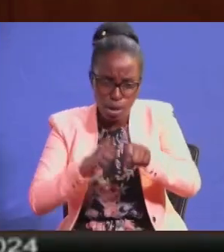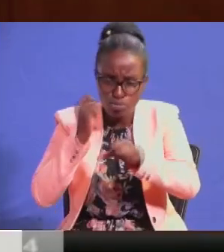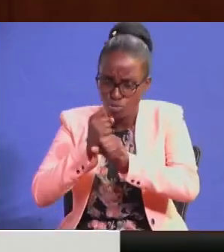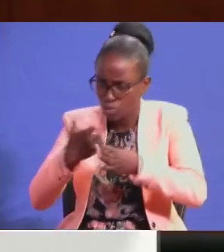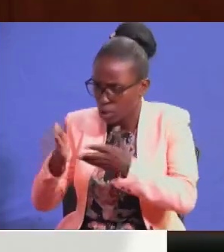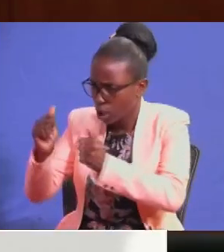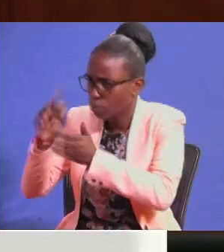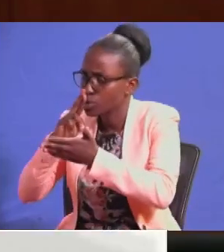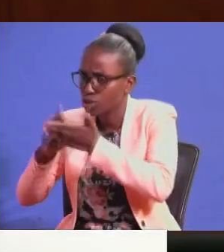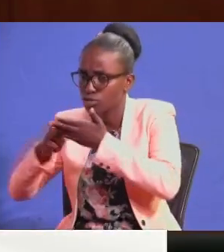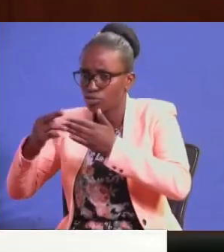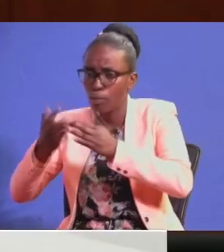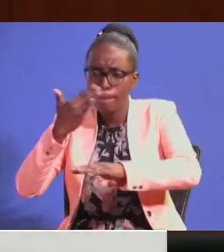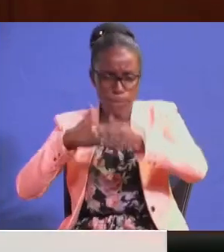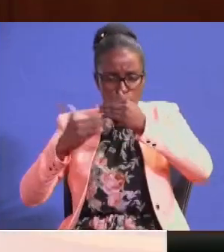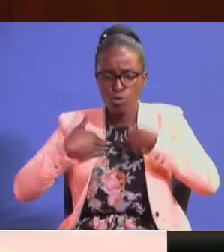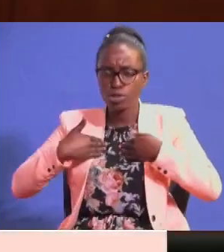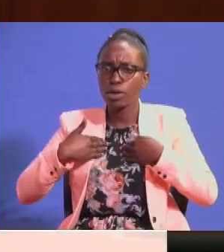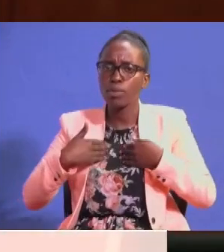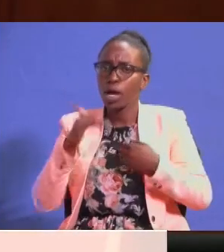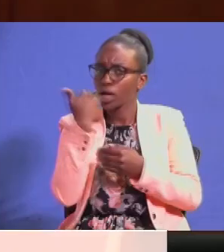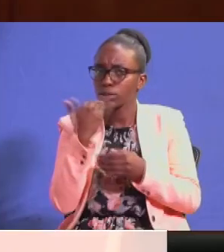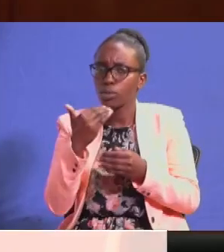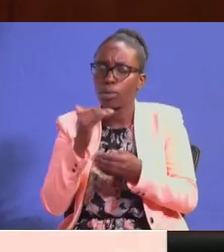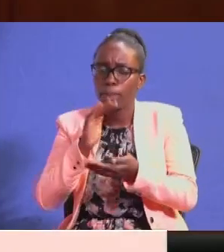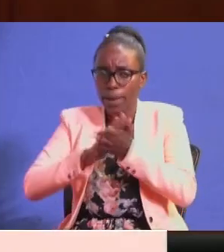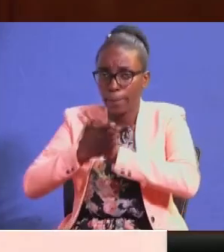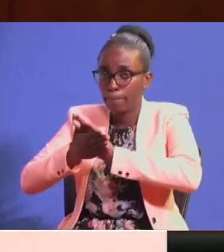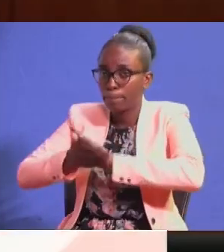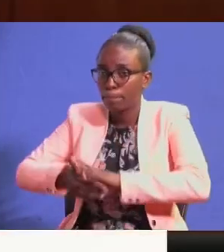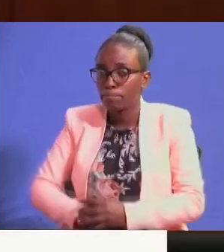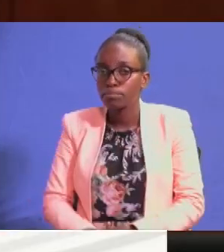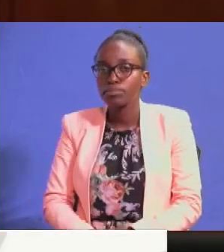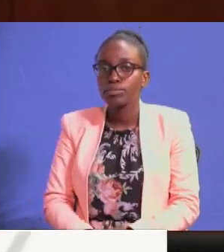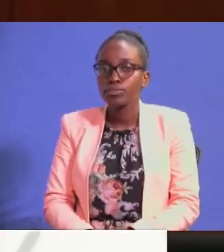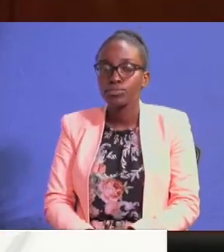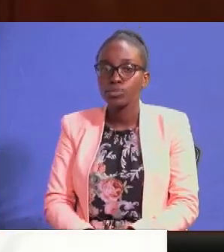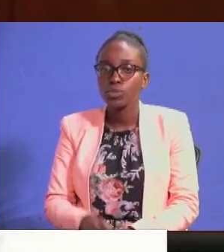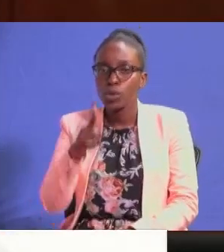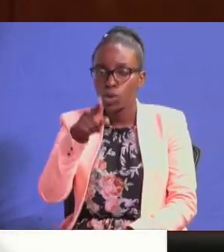some of them before he became Deputy President. Mr. Speaker, you will be told